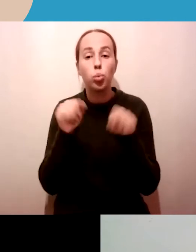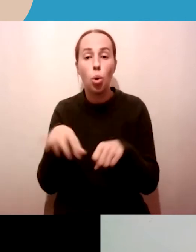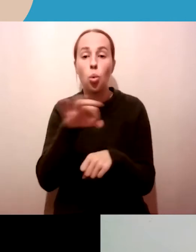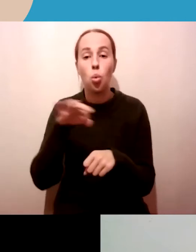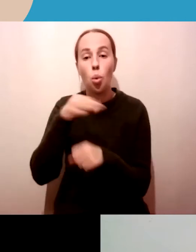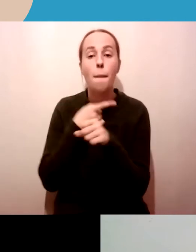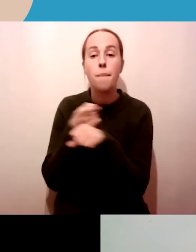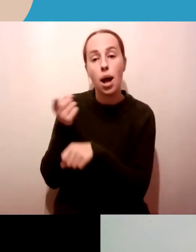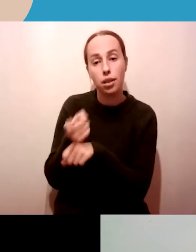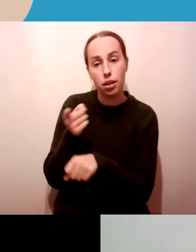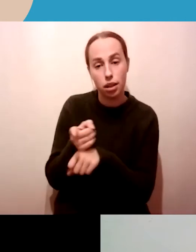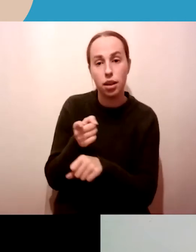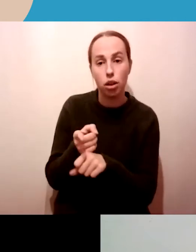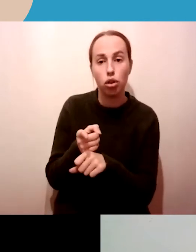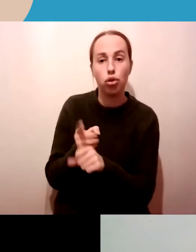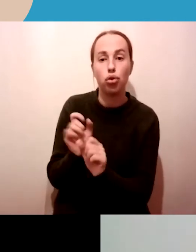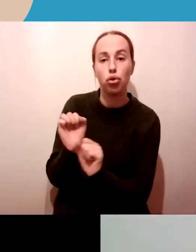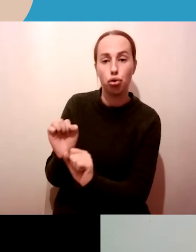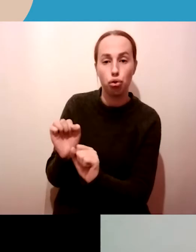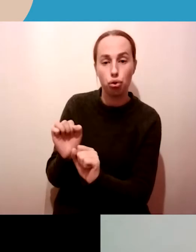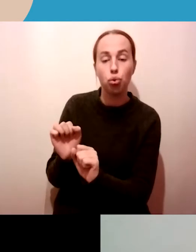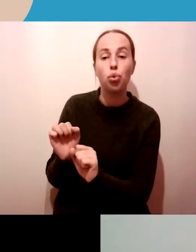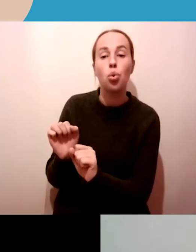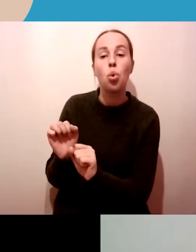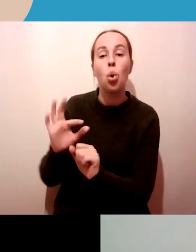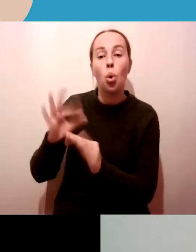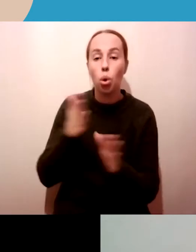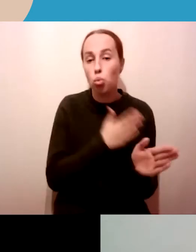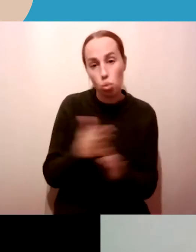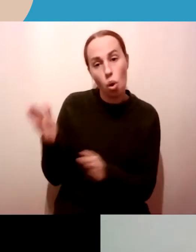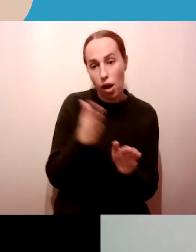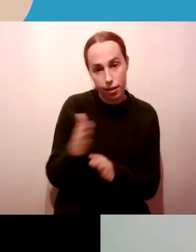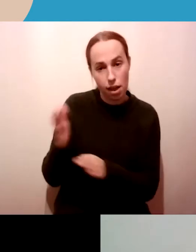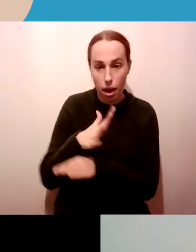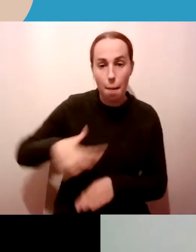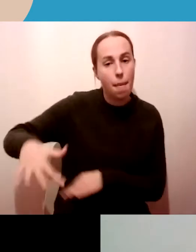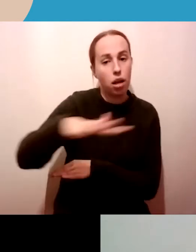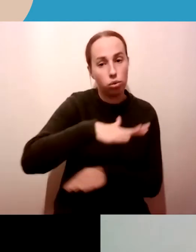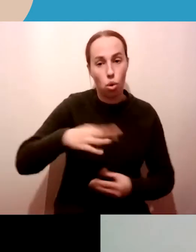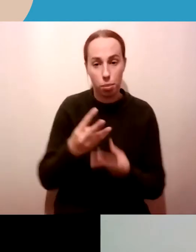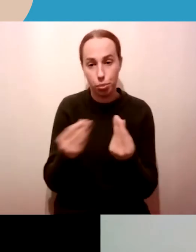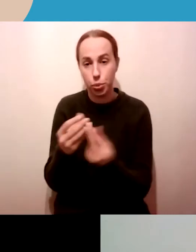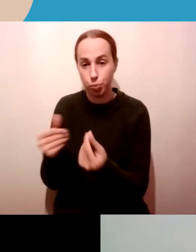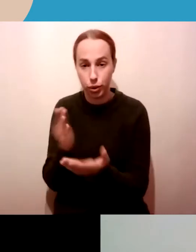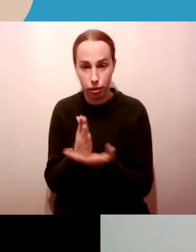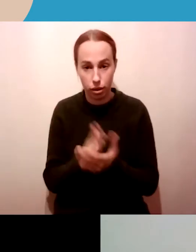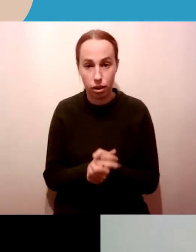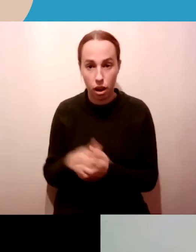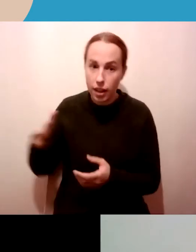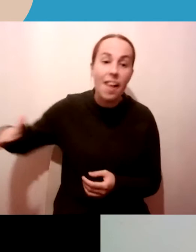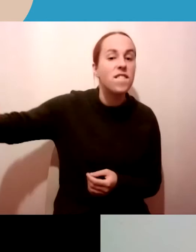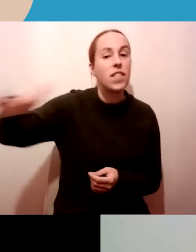But the problem itself and the prevention of bullying may happen only when it is systematically